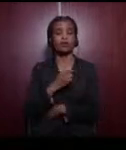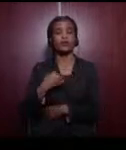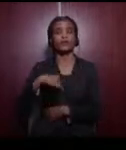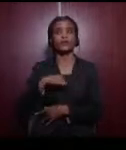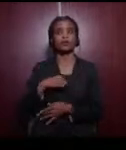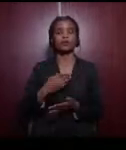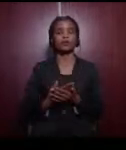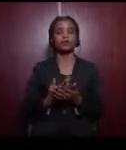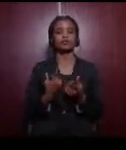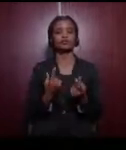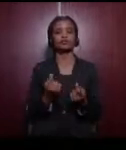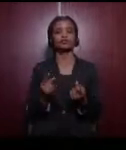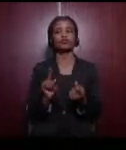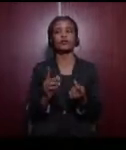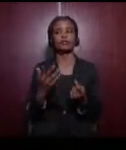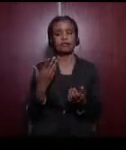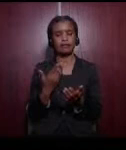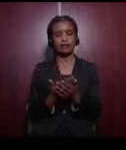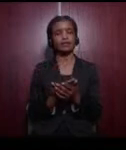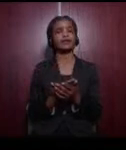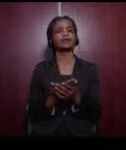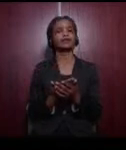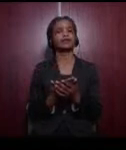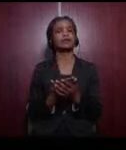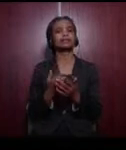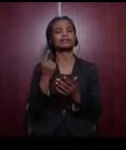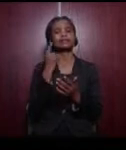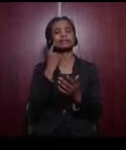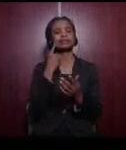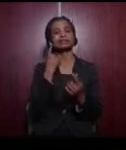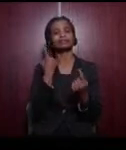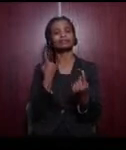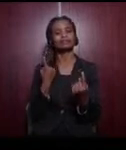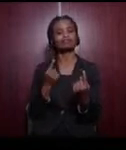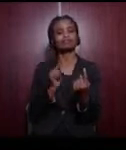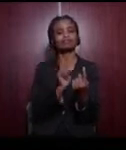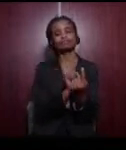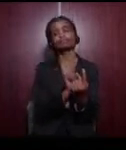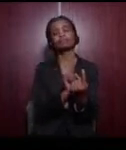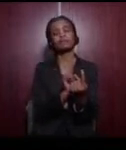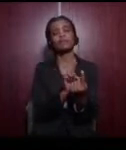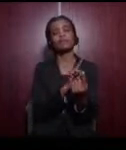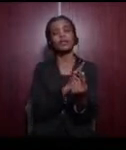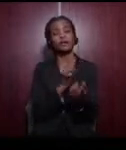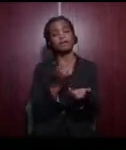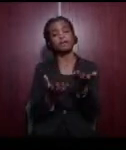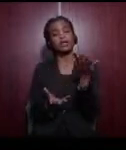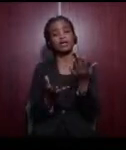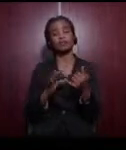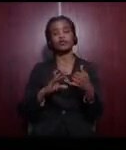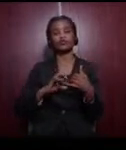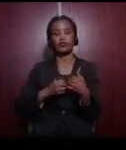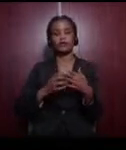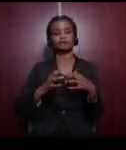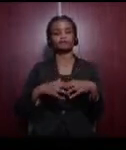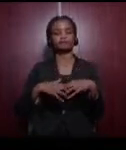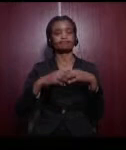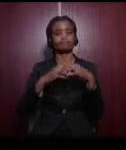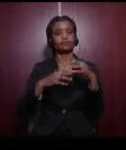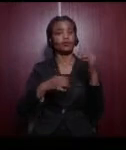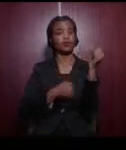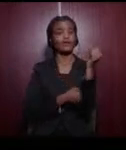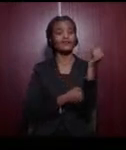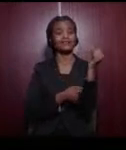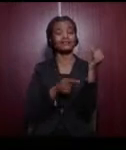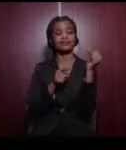sifuna ukuthi sinriche. So why not kena from that office kube nabantu who will enzobathuma to